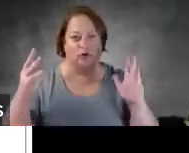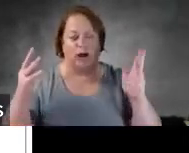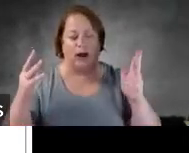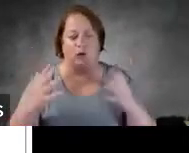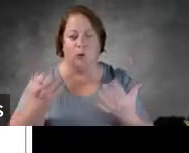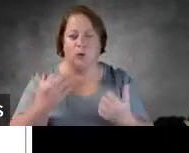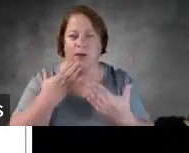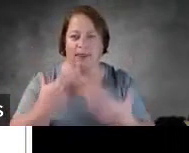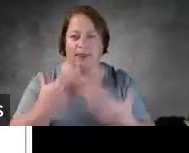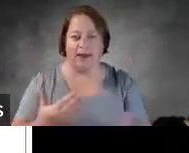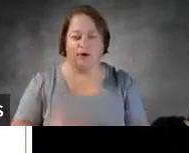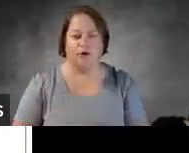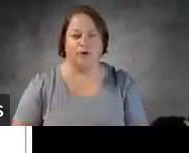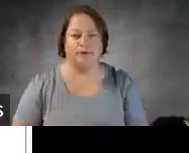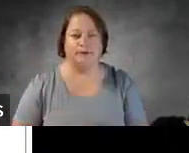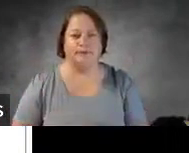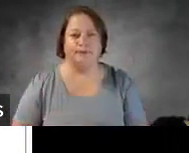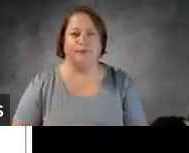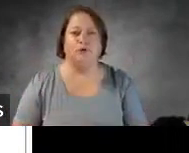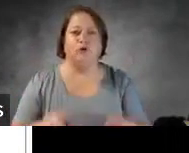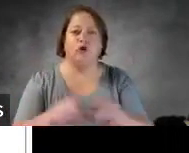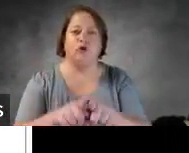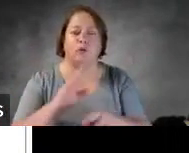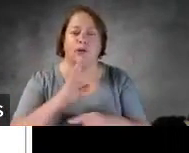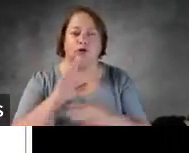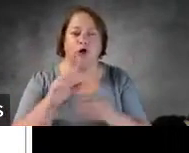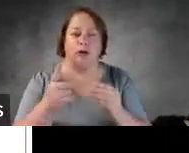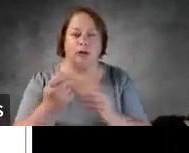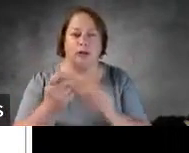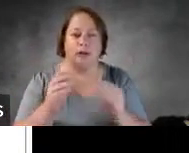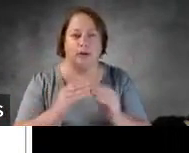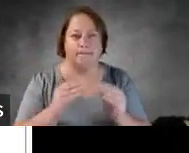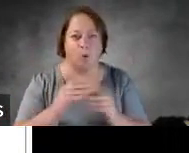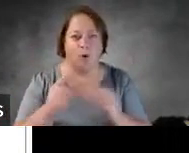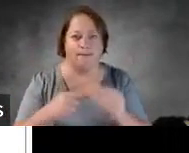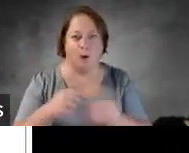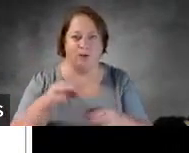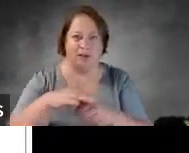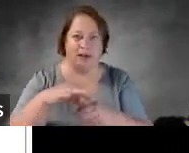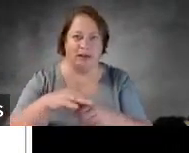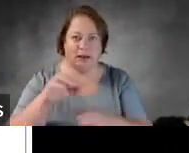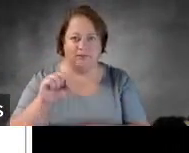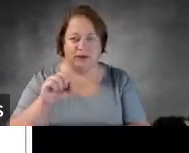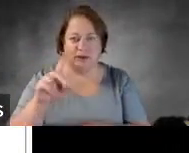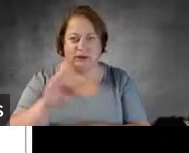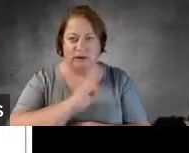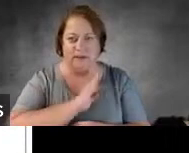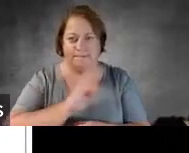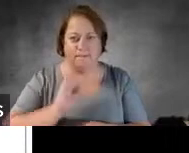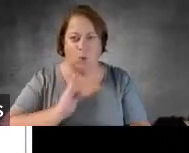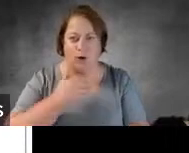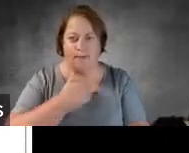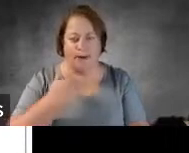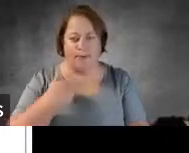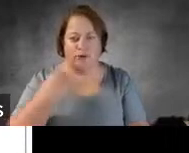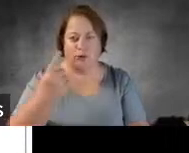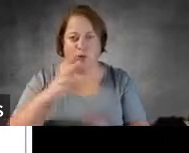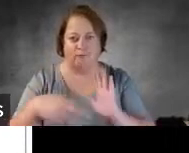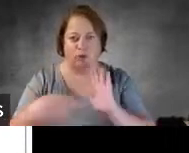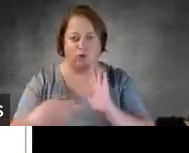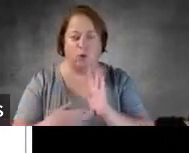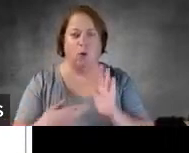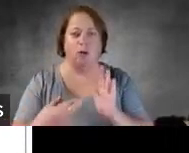thank Nancy for that. She's also going to be talking a little bit more about the electing of the SSD board members, which is one of the roles of